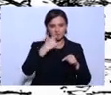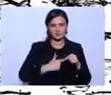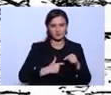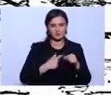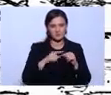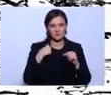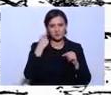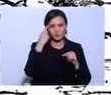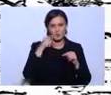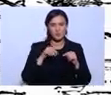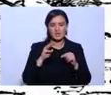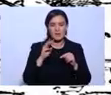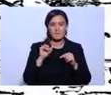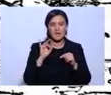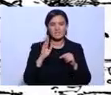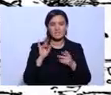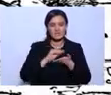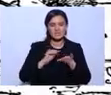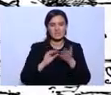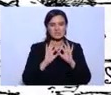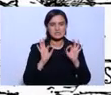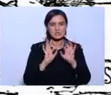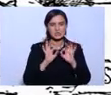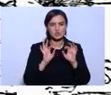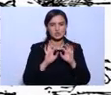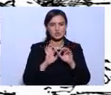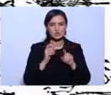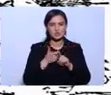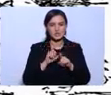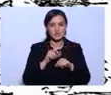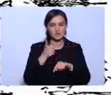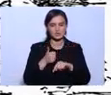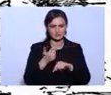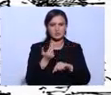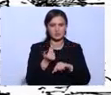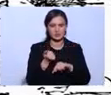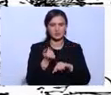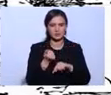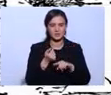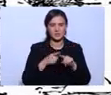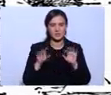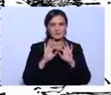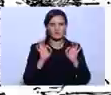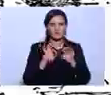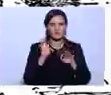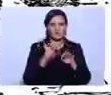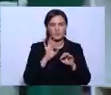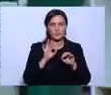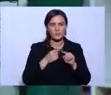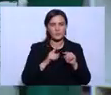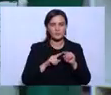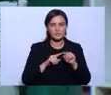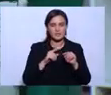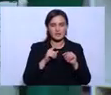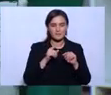well, which I think Twain explores in a very intelligent way. Absolutely. And speaking